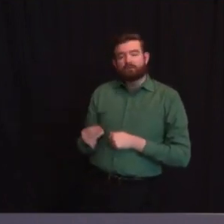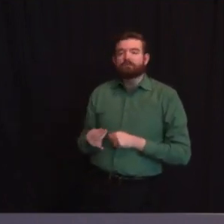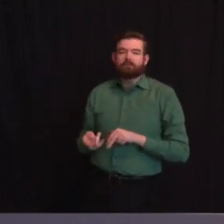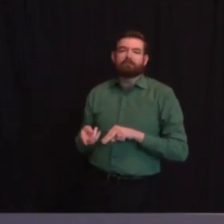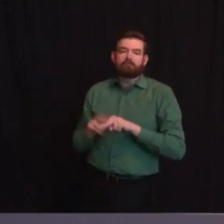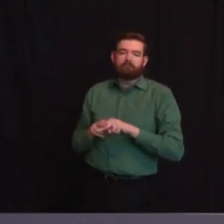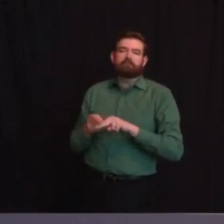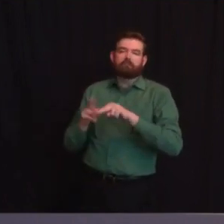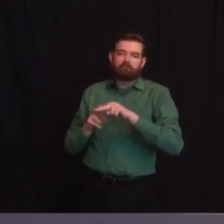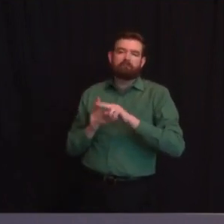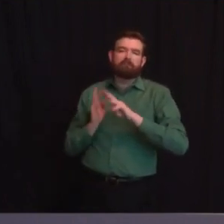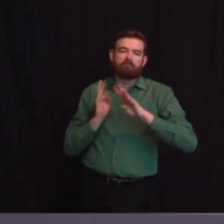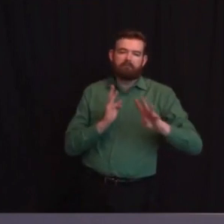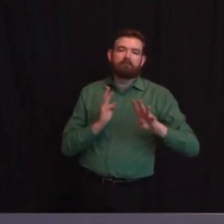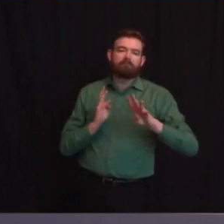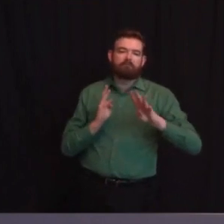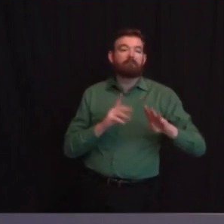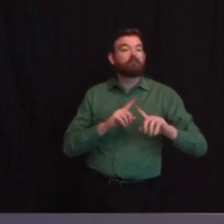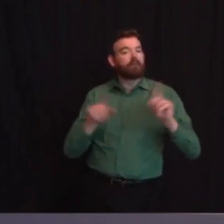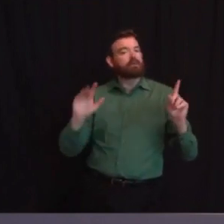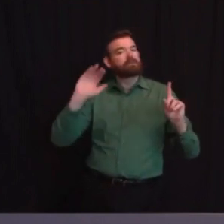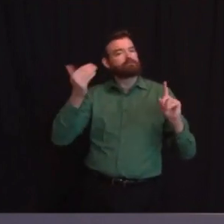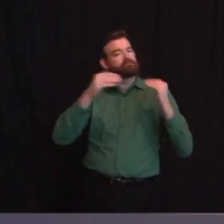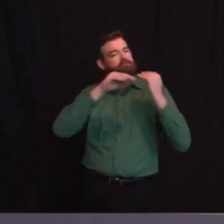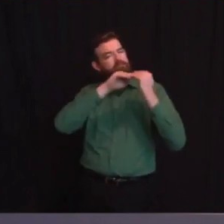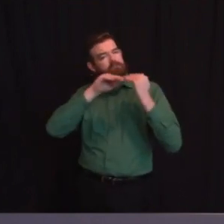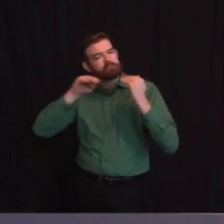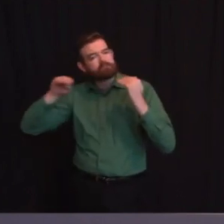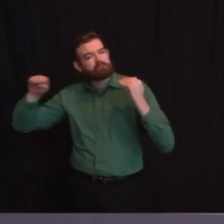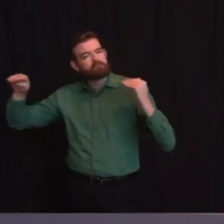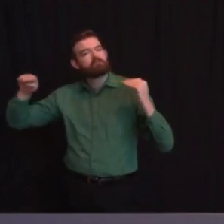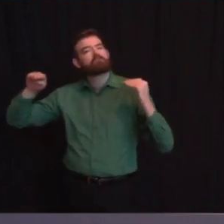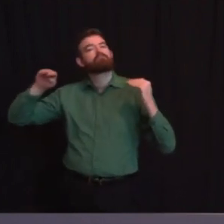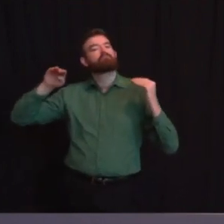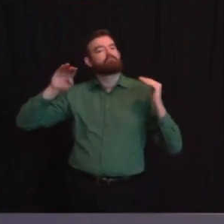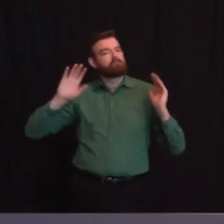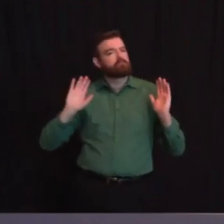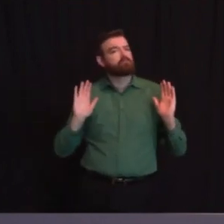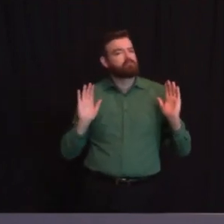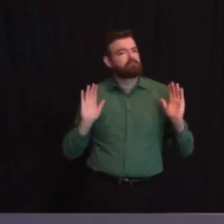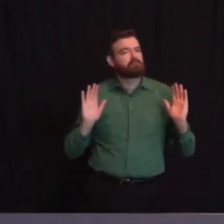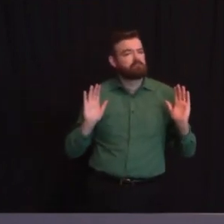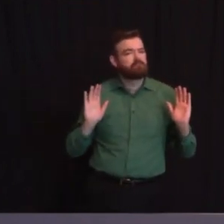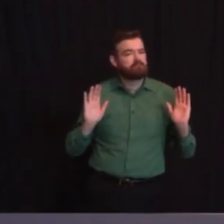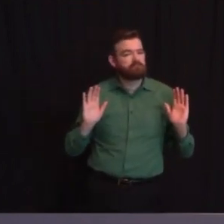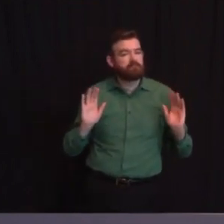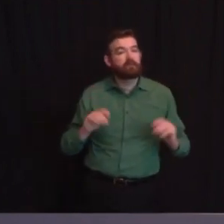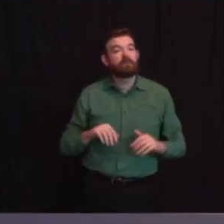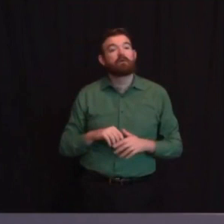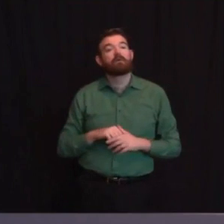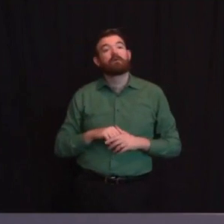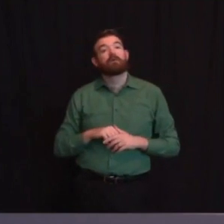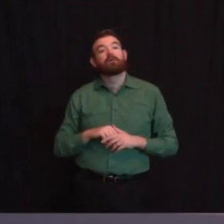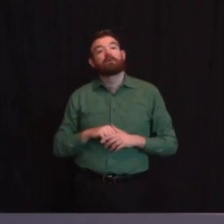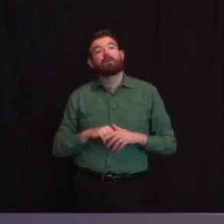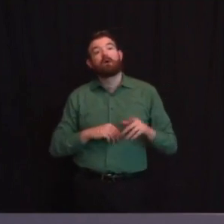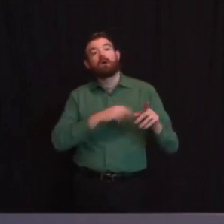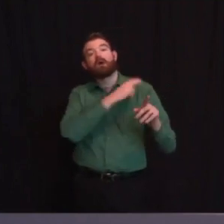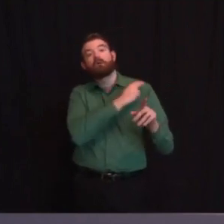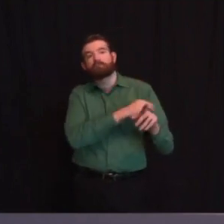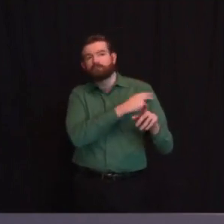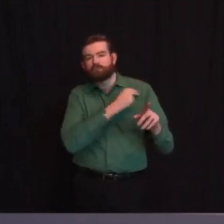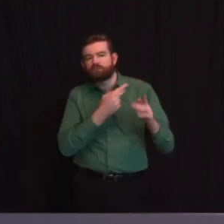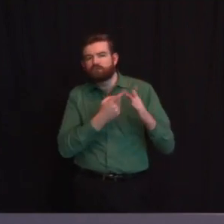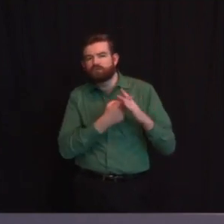some leveling off over the past 2 days. Hospitals are starting to transition from what we